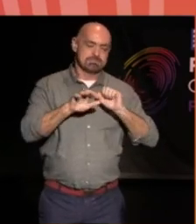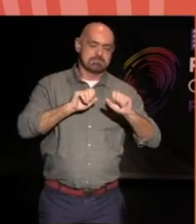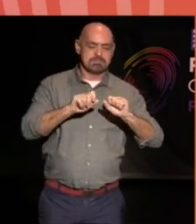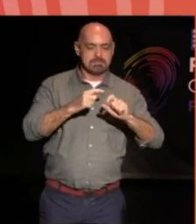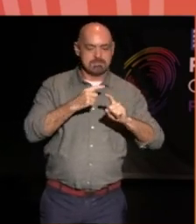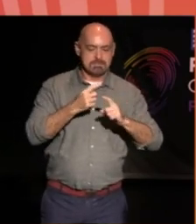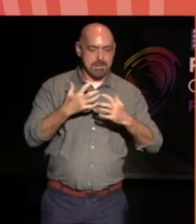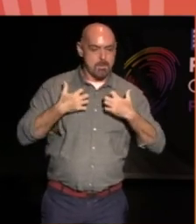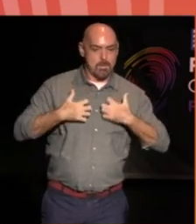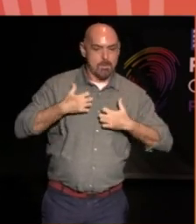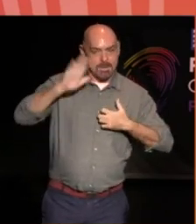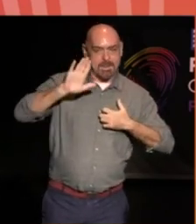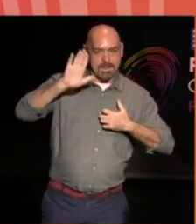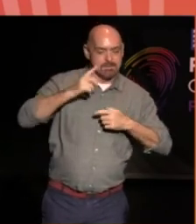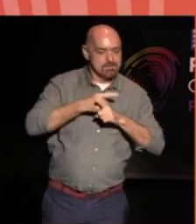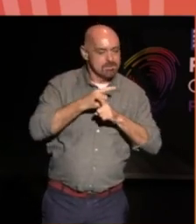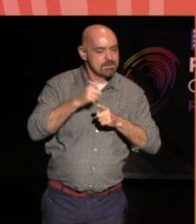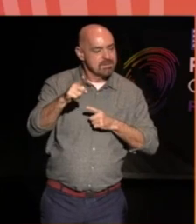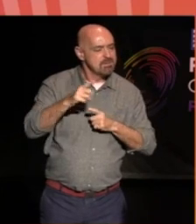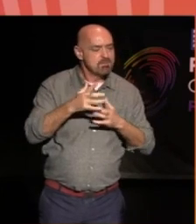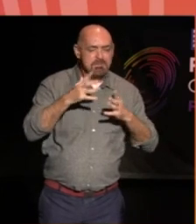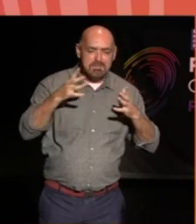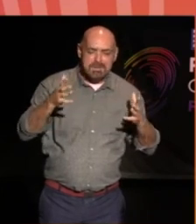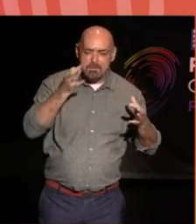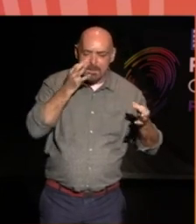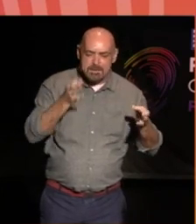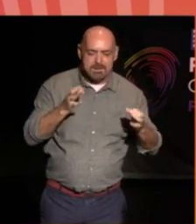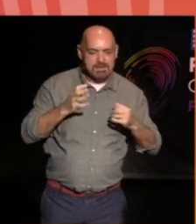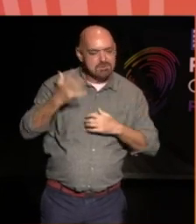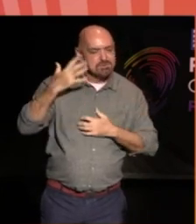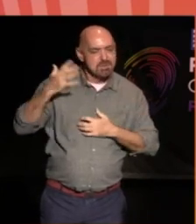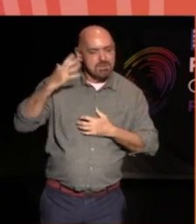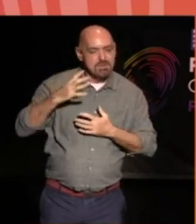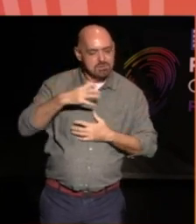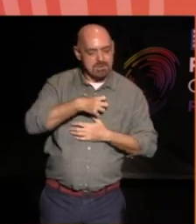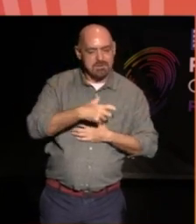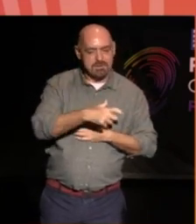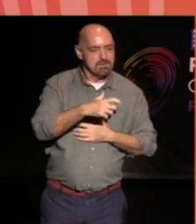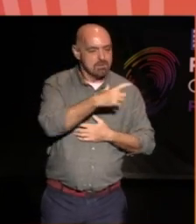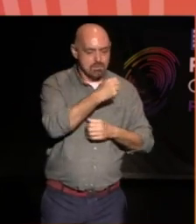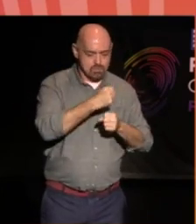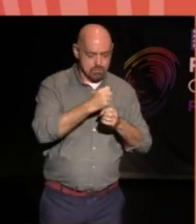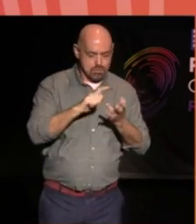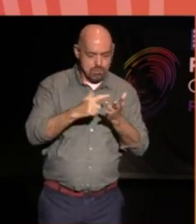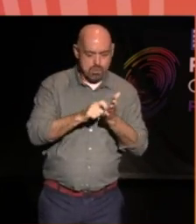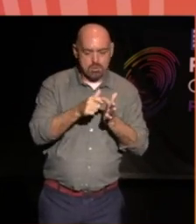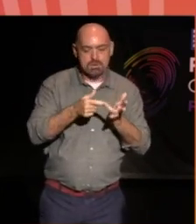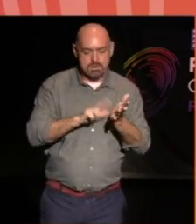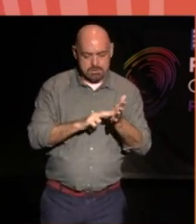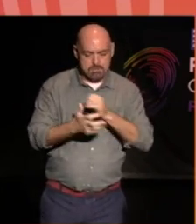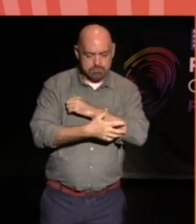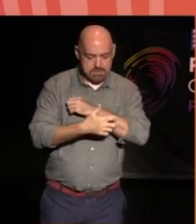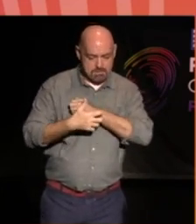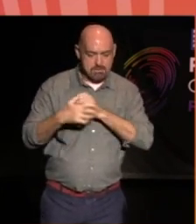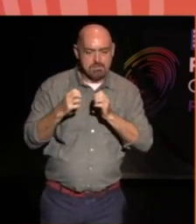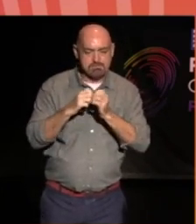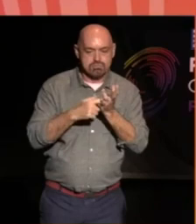giant of economic and political thought in this country, our former long-term chancellor and prime minister, Gordon Brown. Please roll the video.